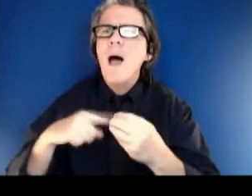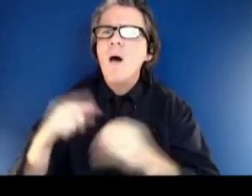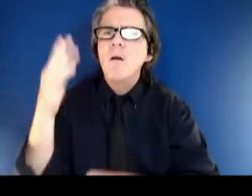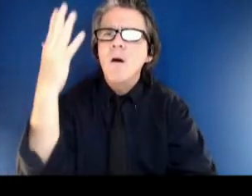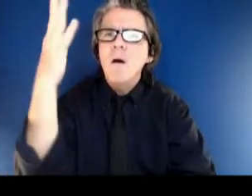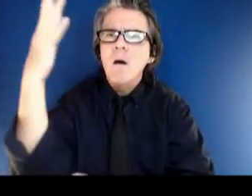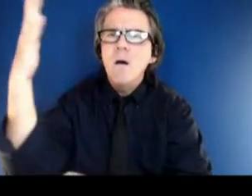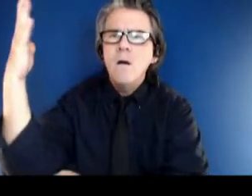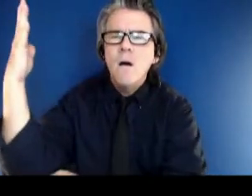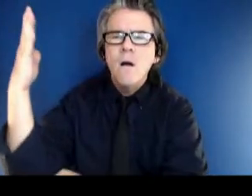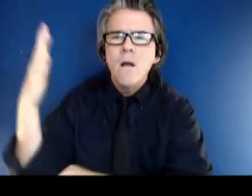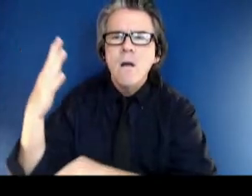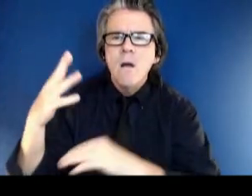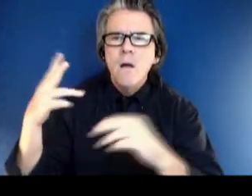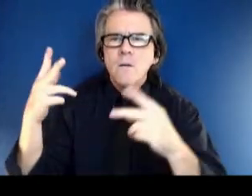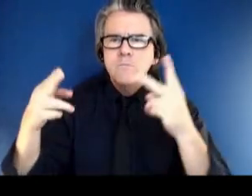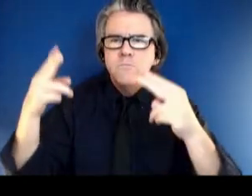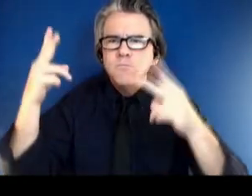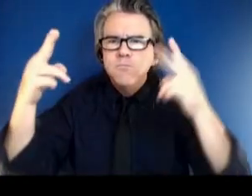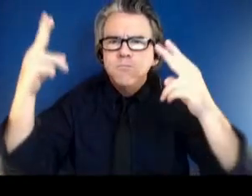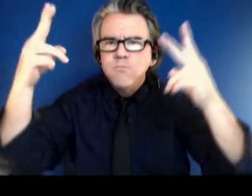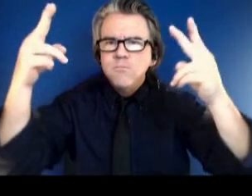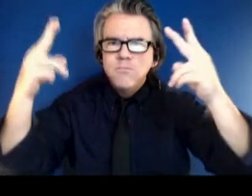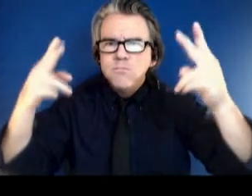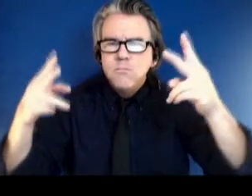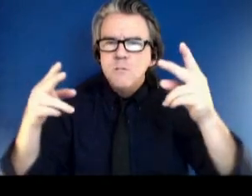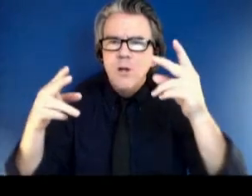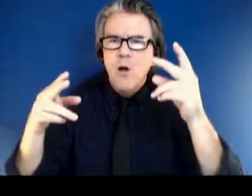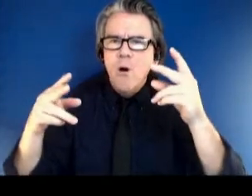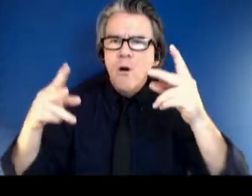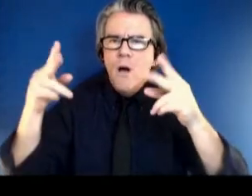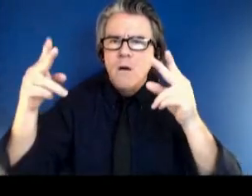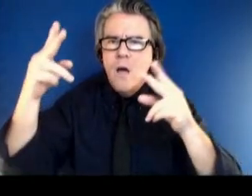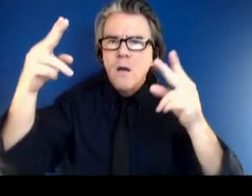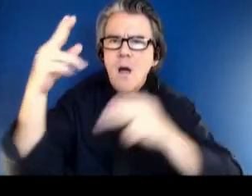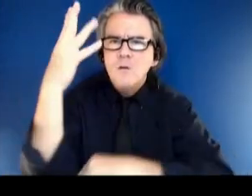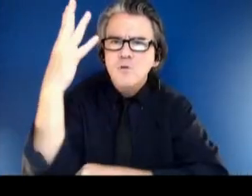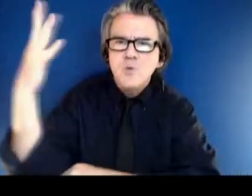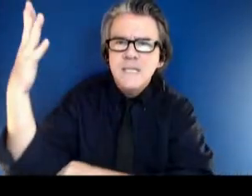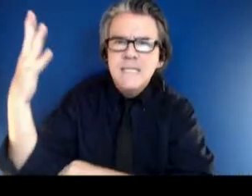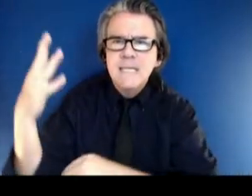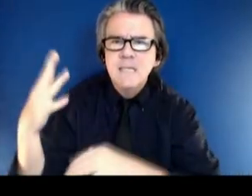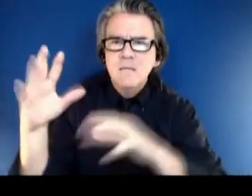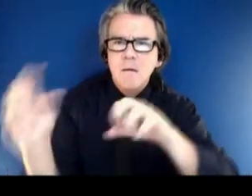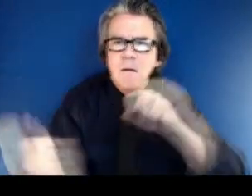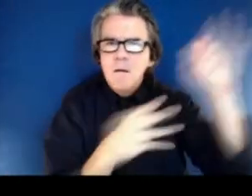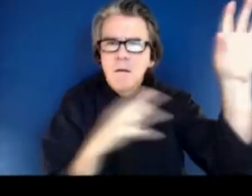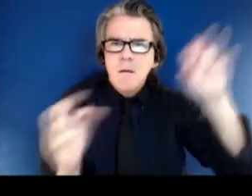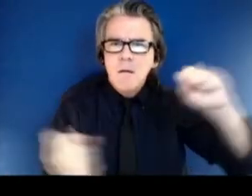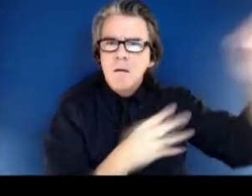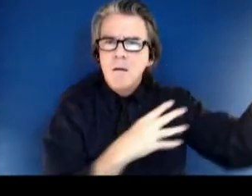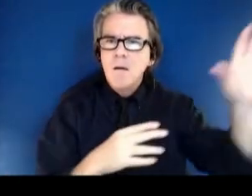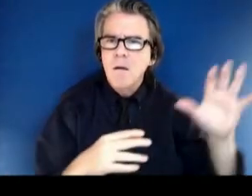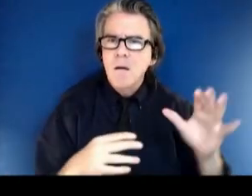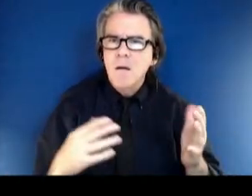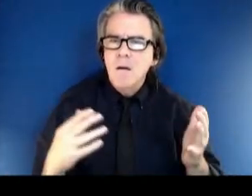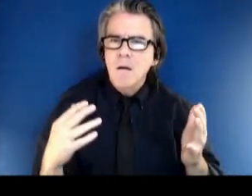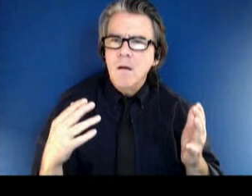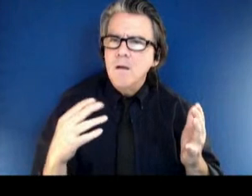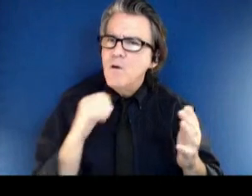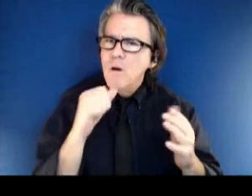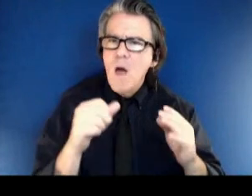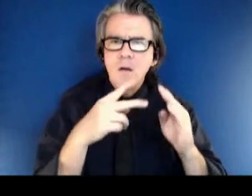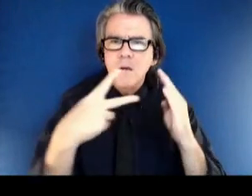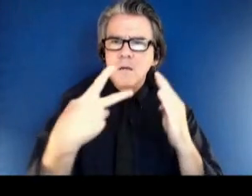Because the judge has recently, that's overseen your probation as recently as April, said that you're not spending enough to do the